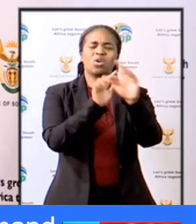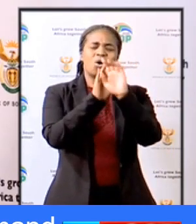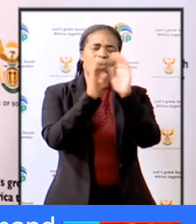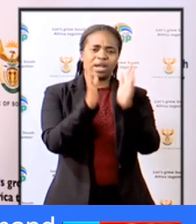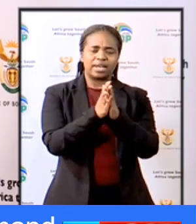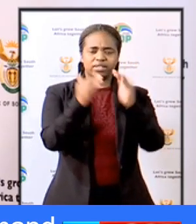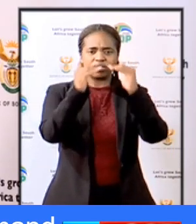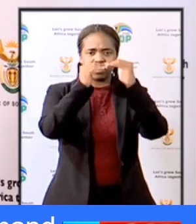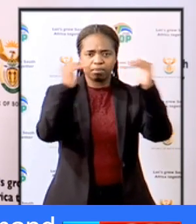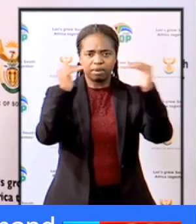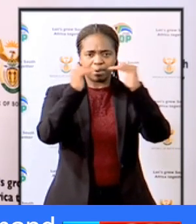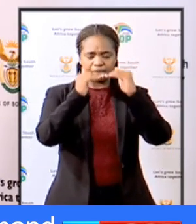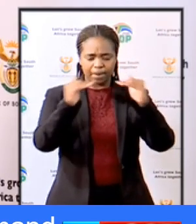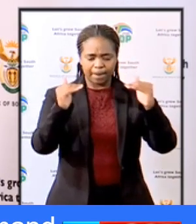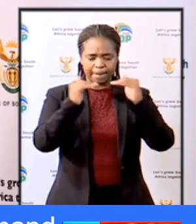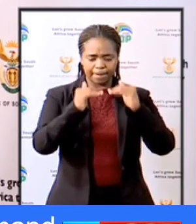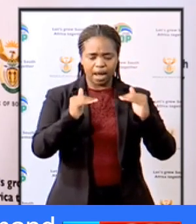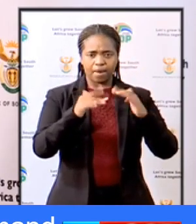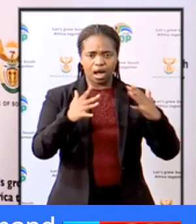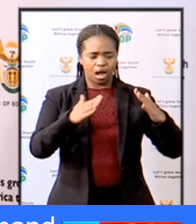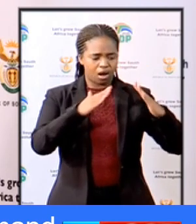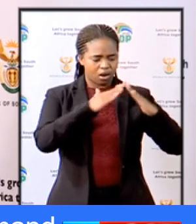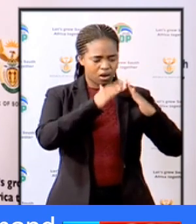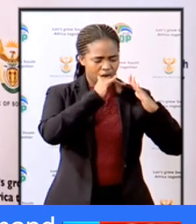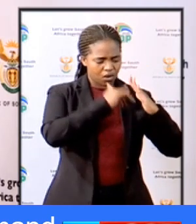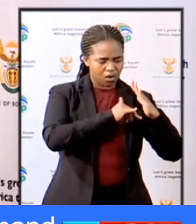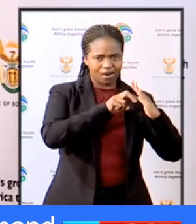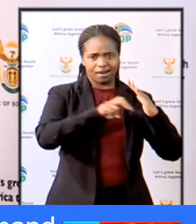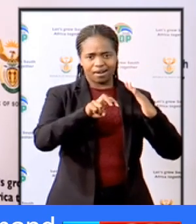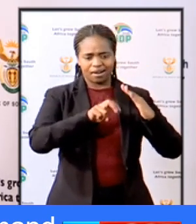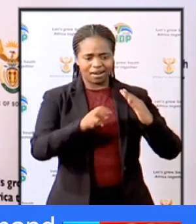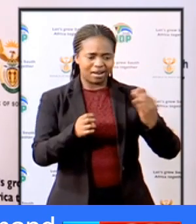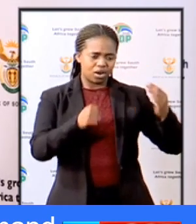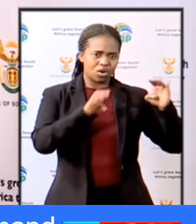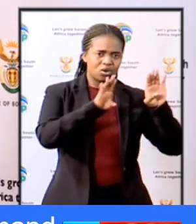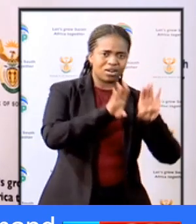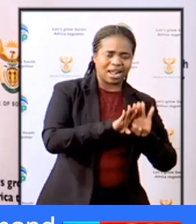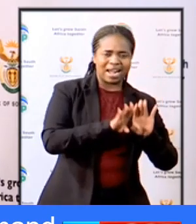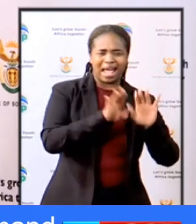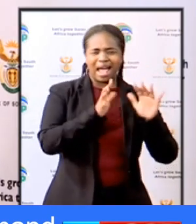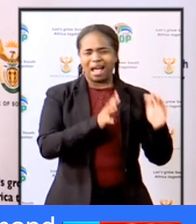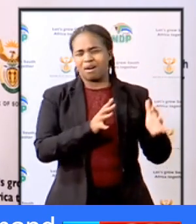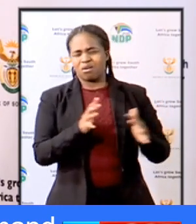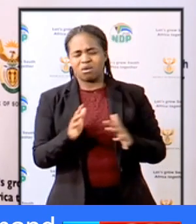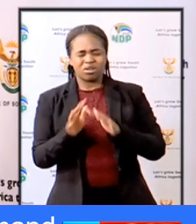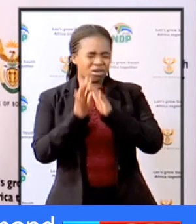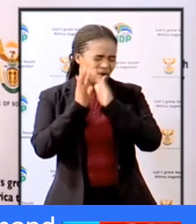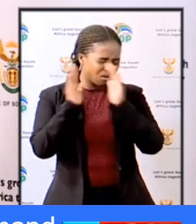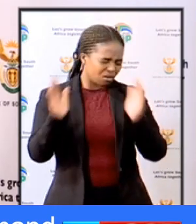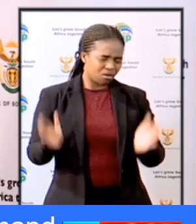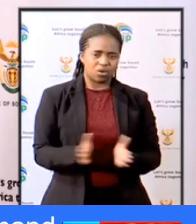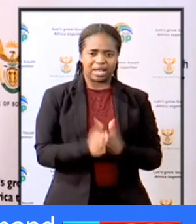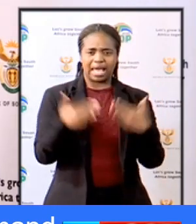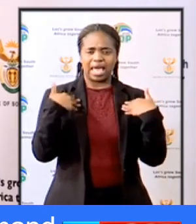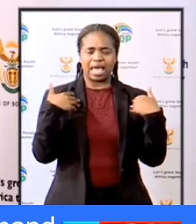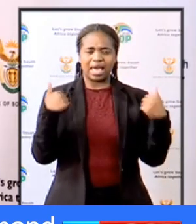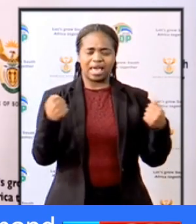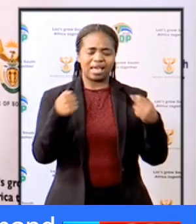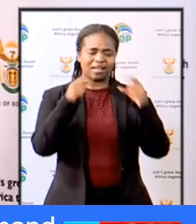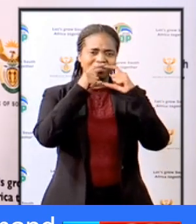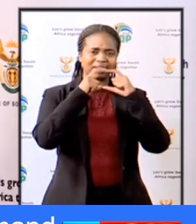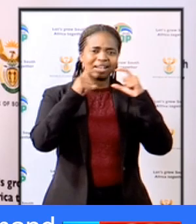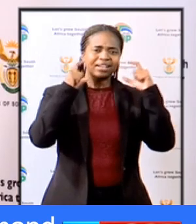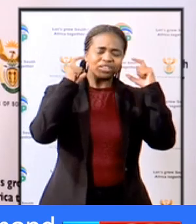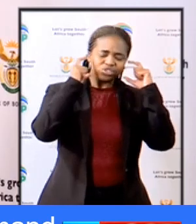we are taking around movements, all these measures we are taking around the health protocols and